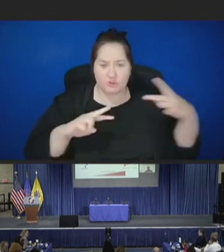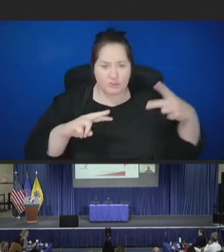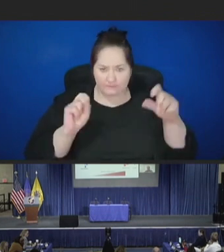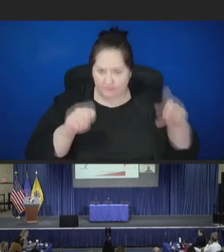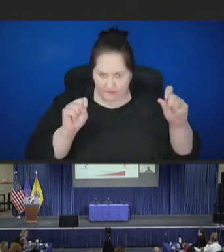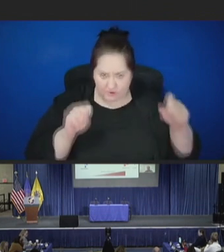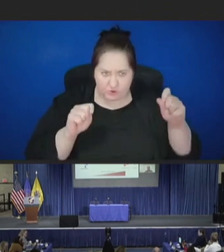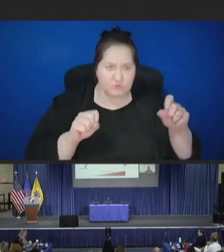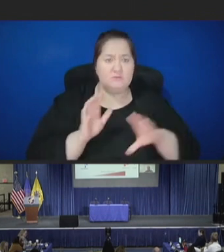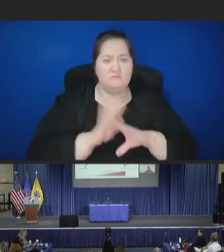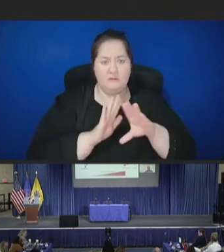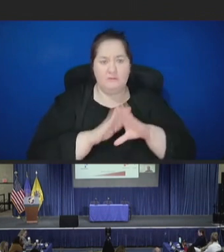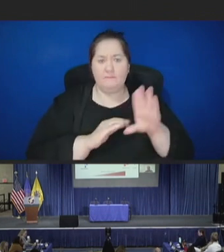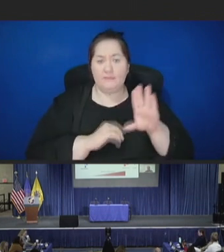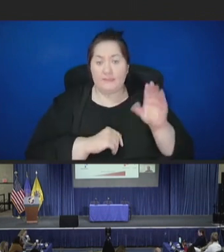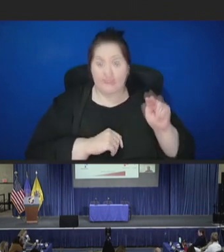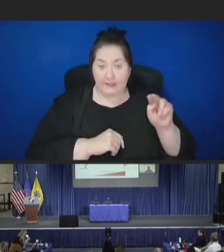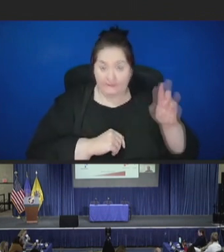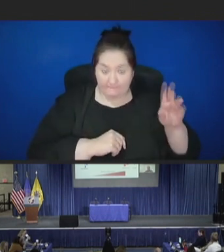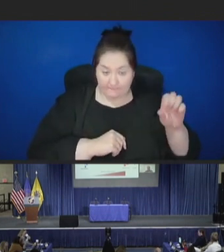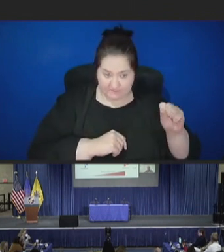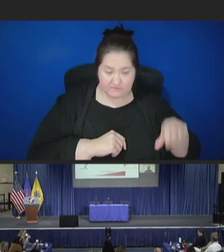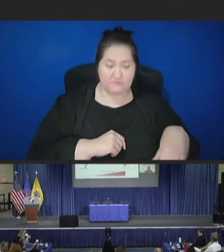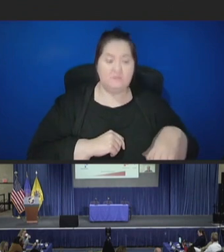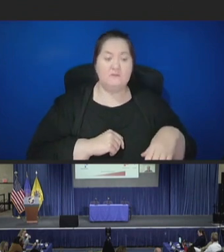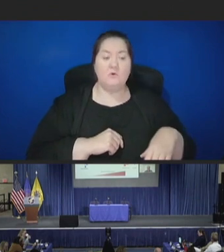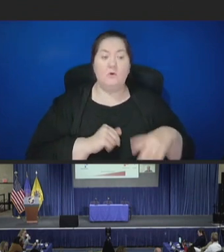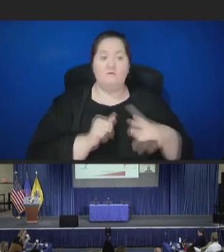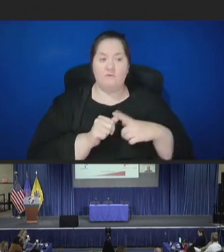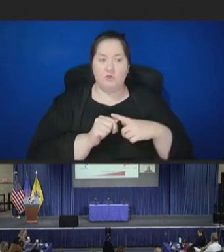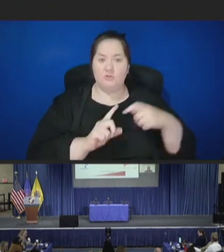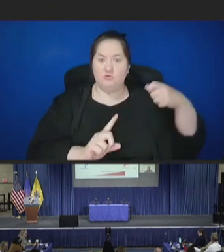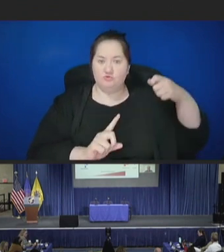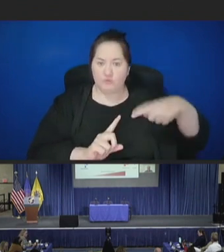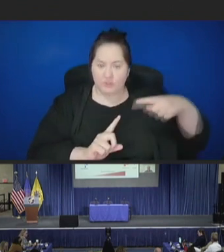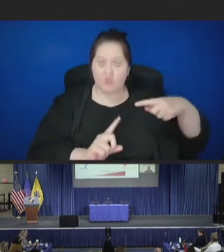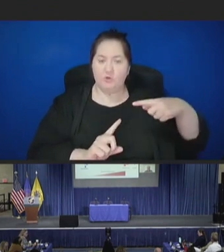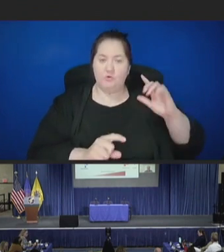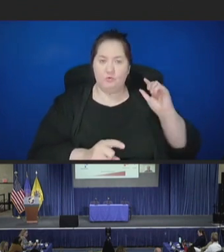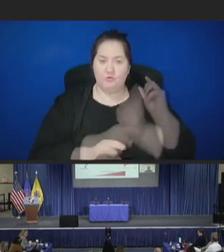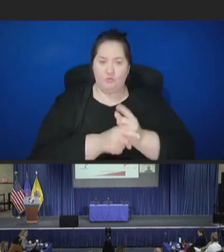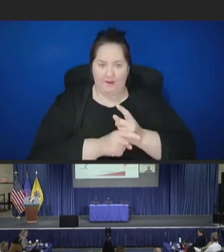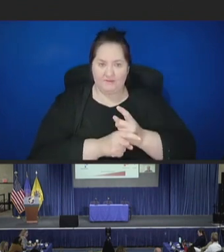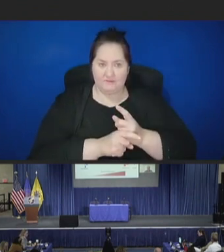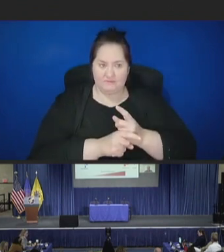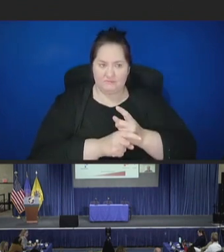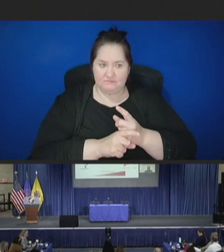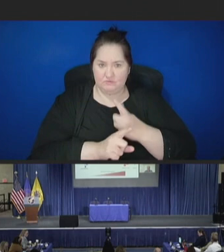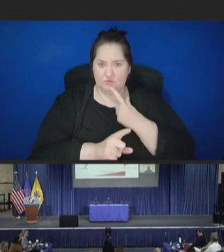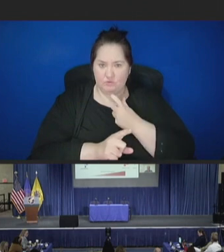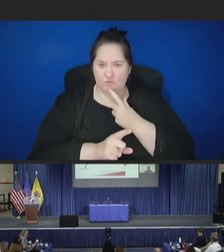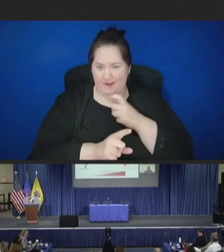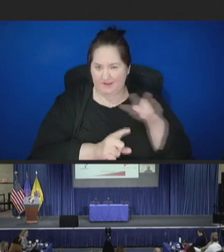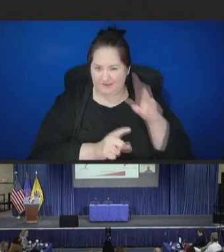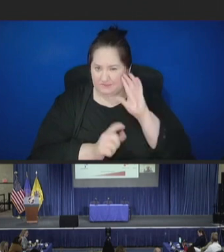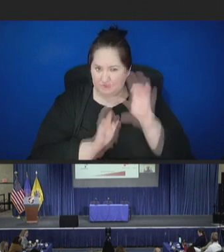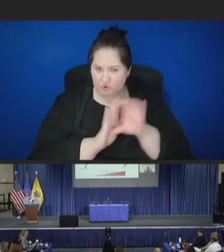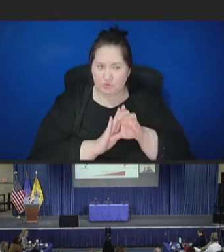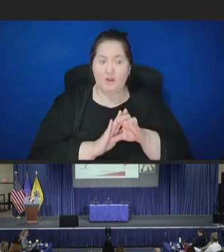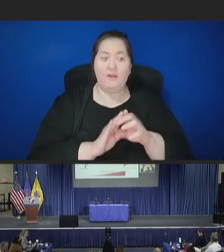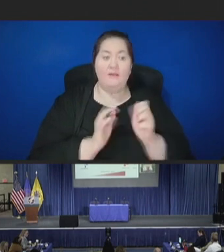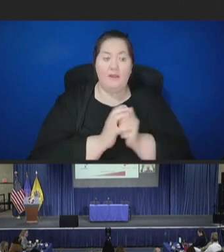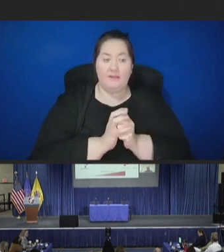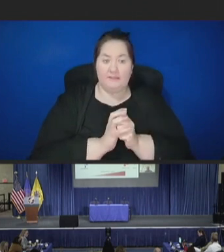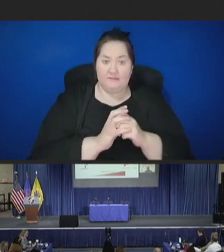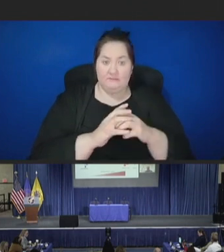to develop into BNAb. So the vaccine needs to first trigger the right naive B cells, and then it needs to expand them